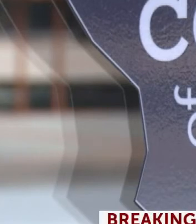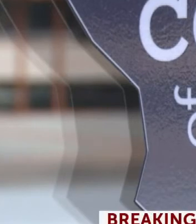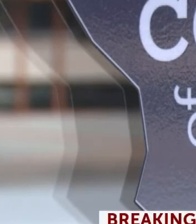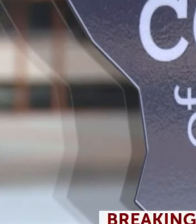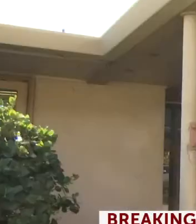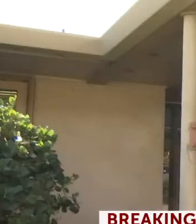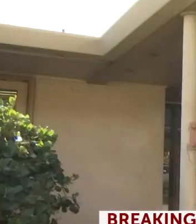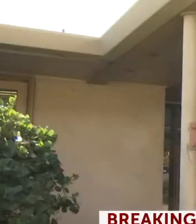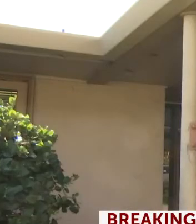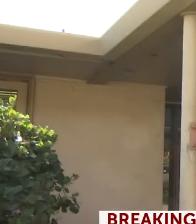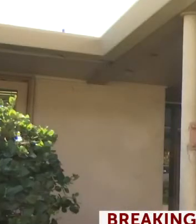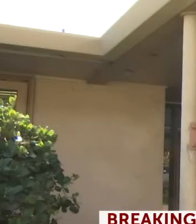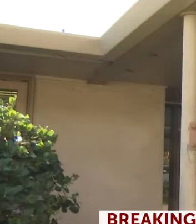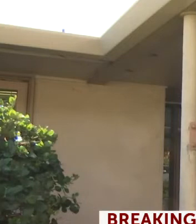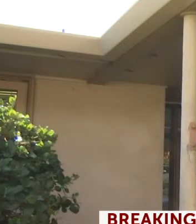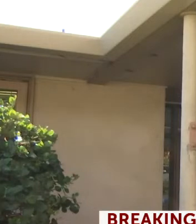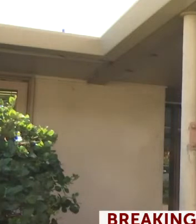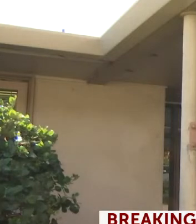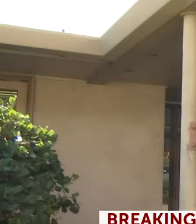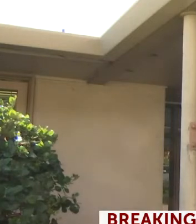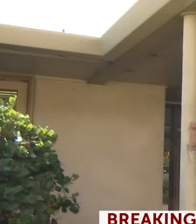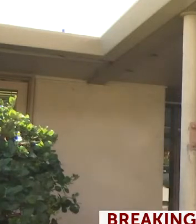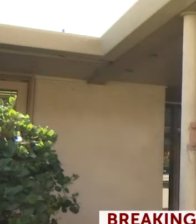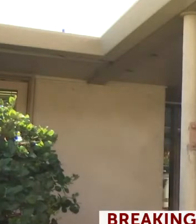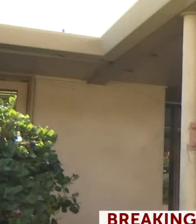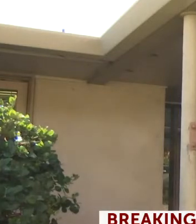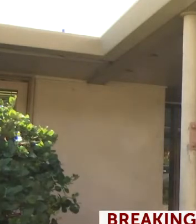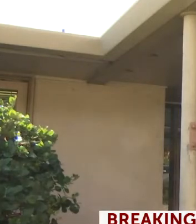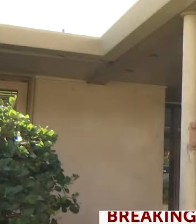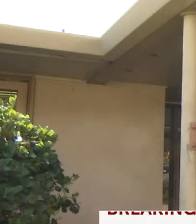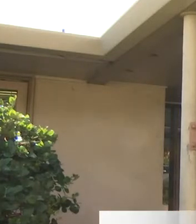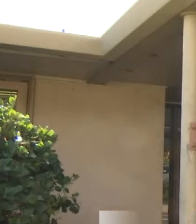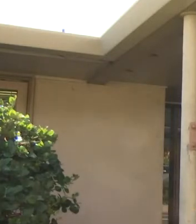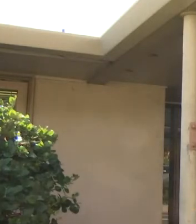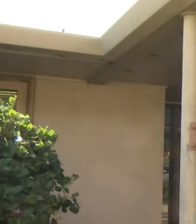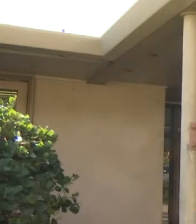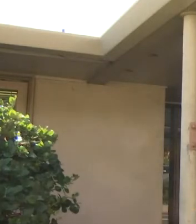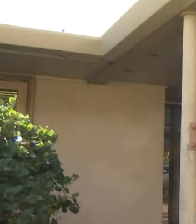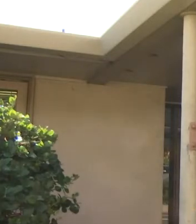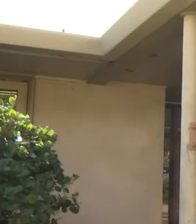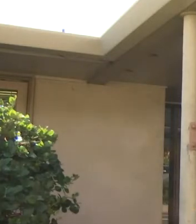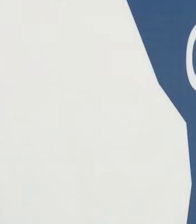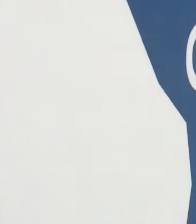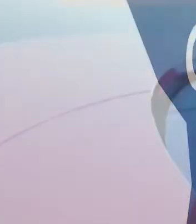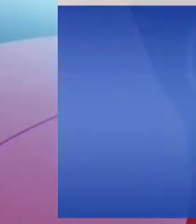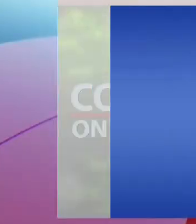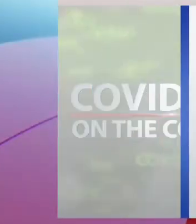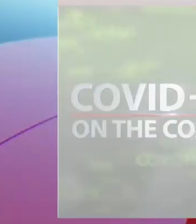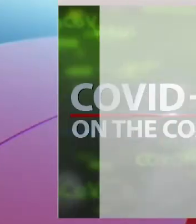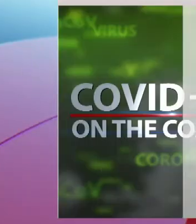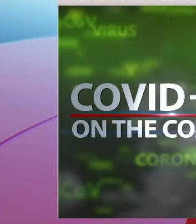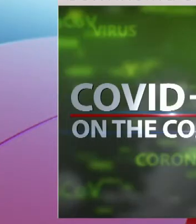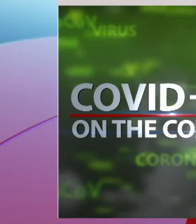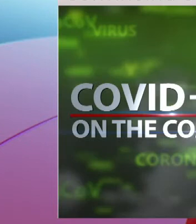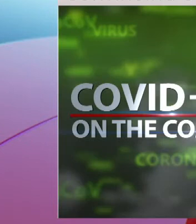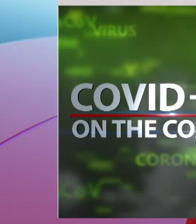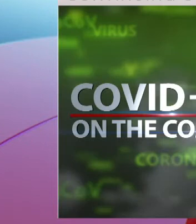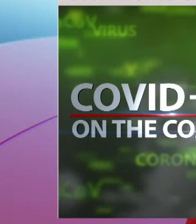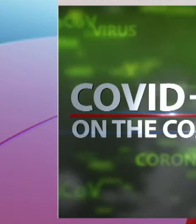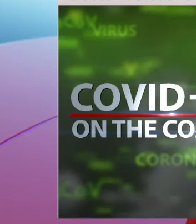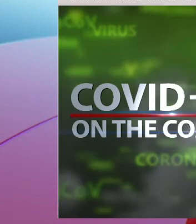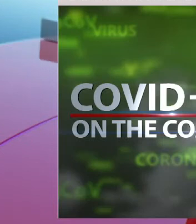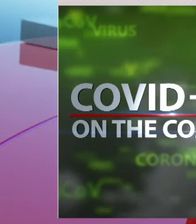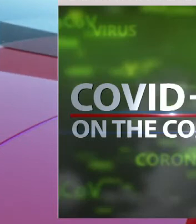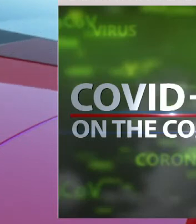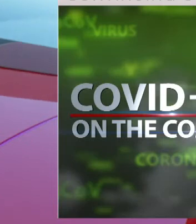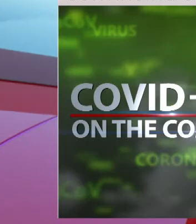reopening of schools further. We'll have full team coverage tonight on News Channel 12 at 5 and 6. We will also continue to take these news conferences live as they